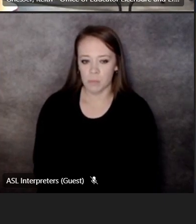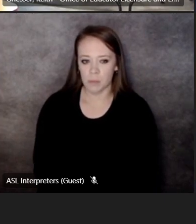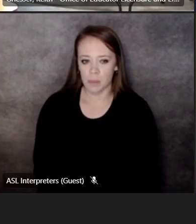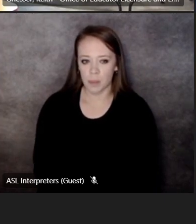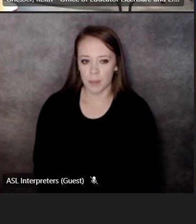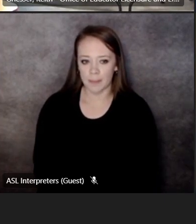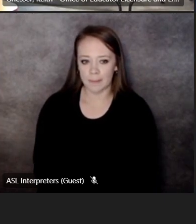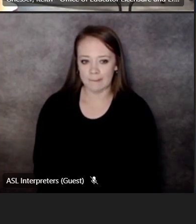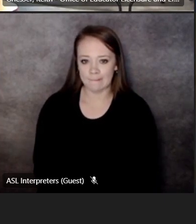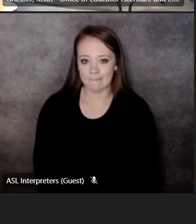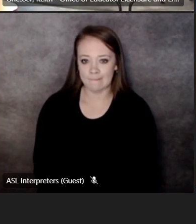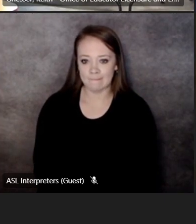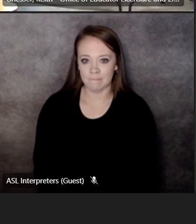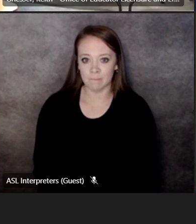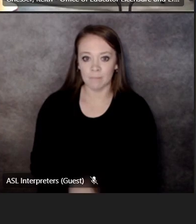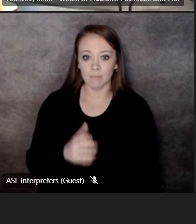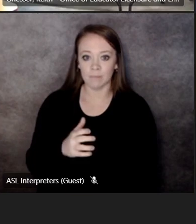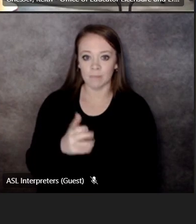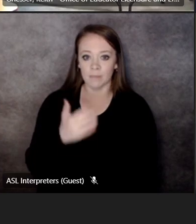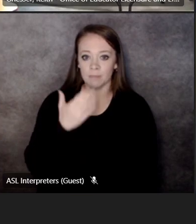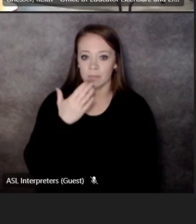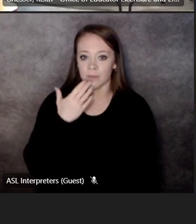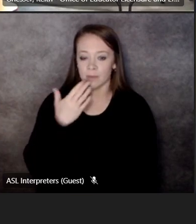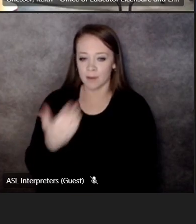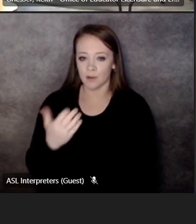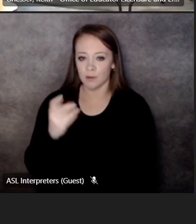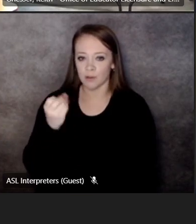Okay. Thank you, Dr. Yeah. Glass. We Thank appreciate y'all. you.